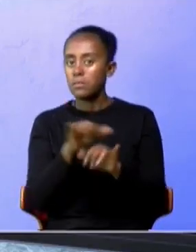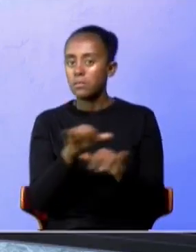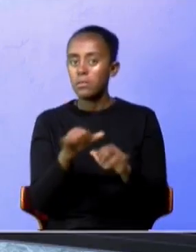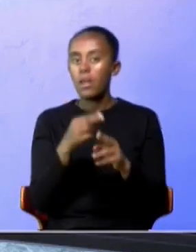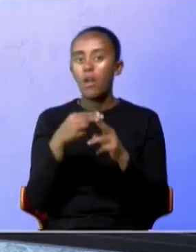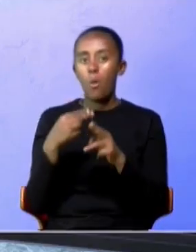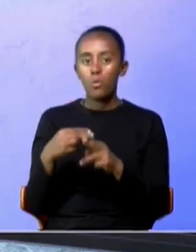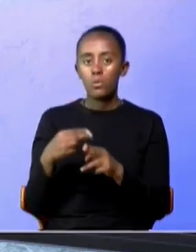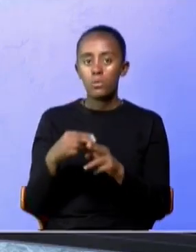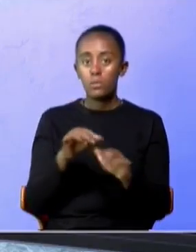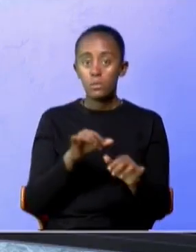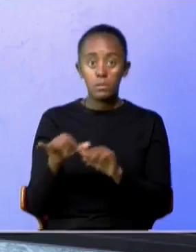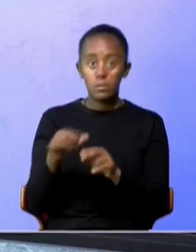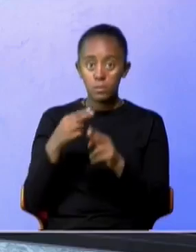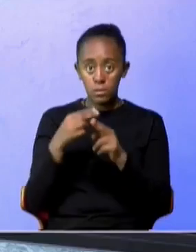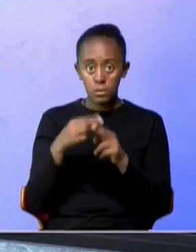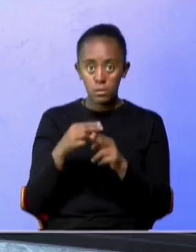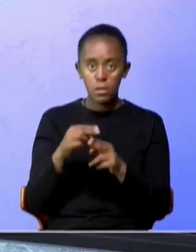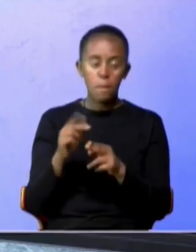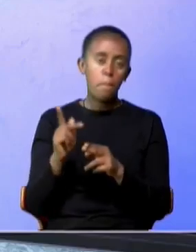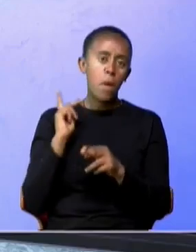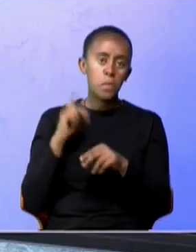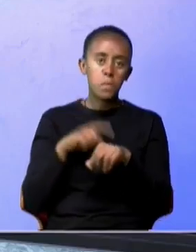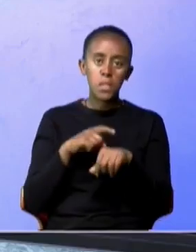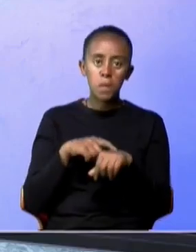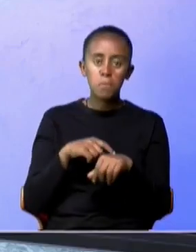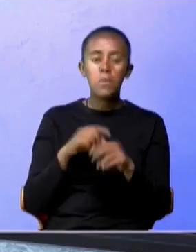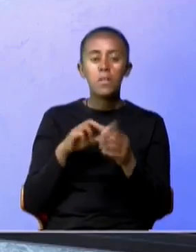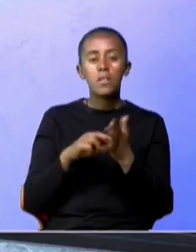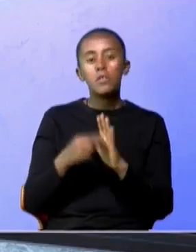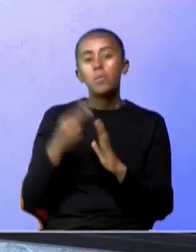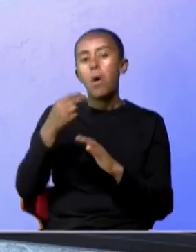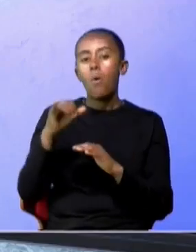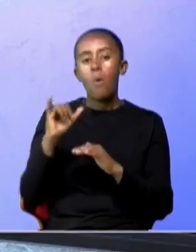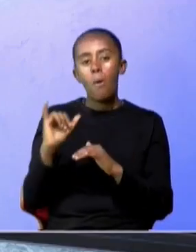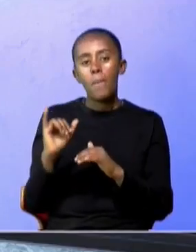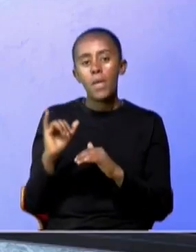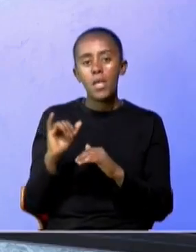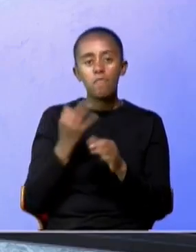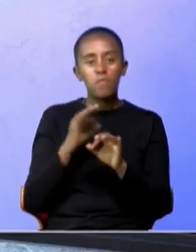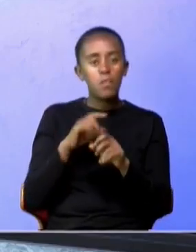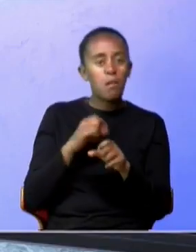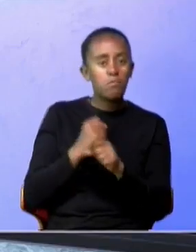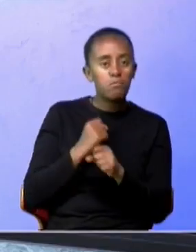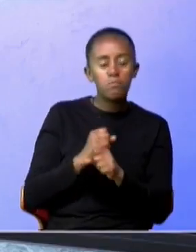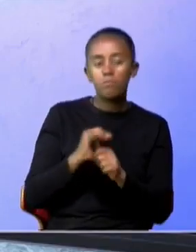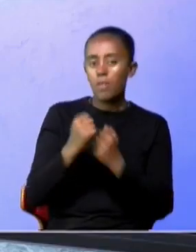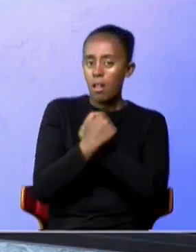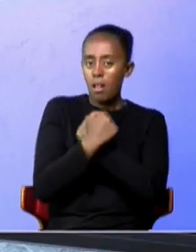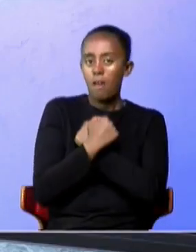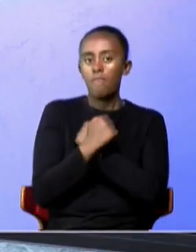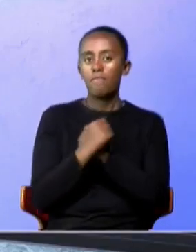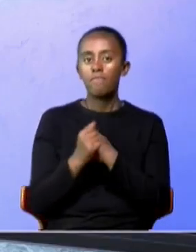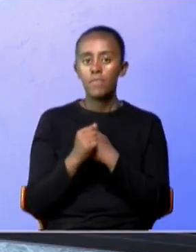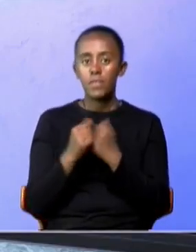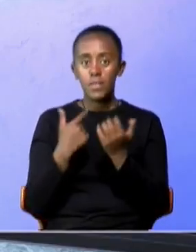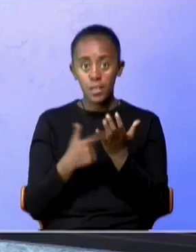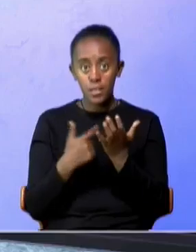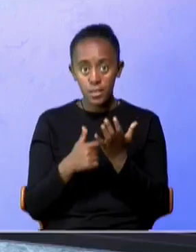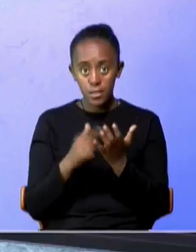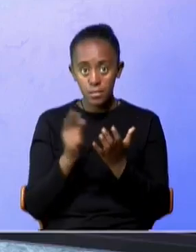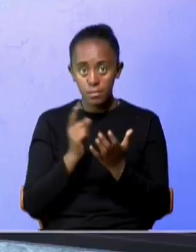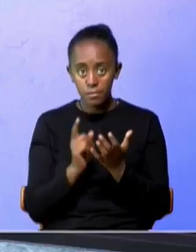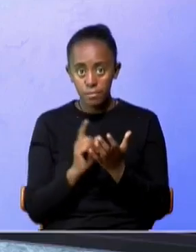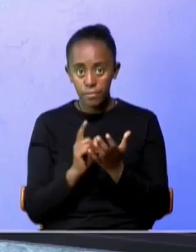Reading is my pastime. It is my hobby. It is something I love. If that is the case, it is